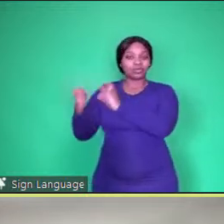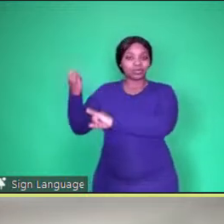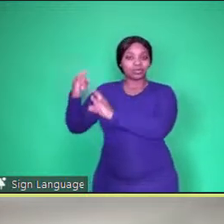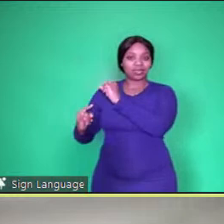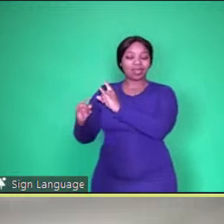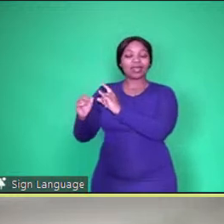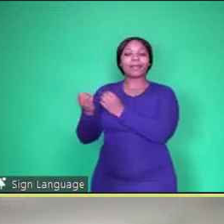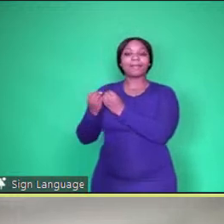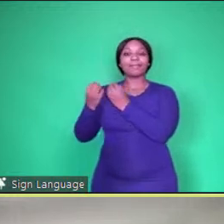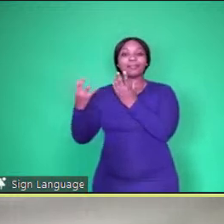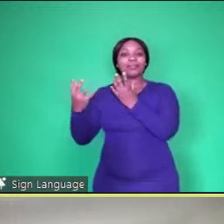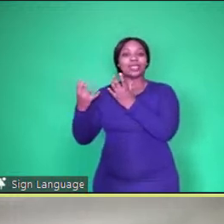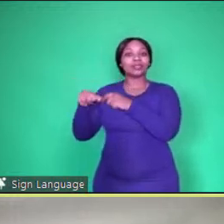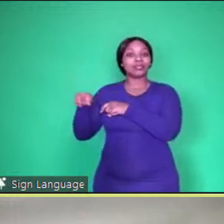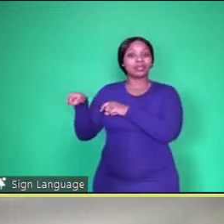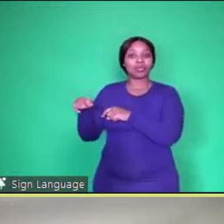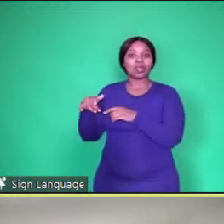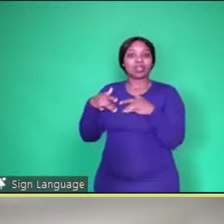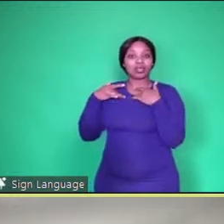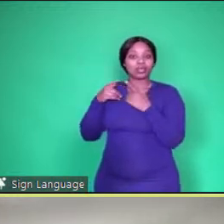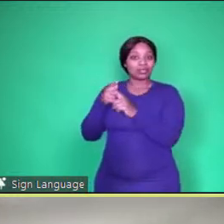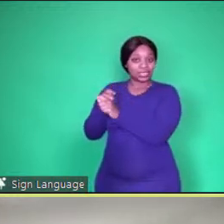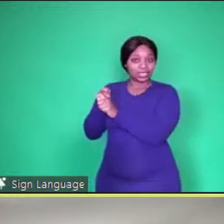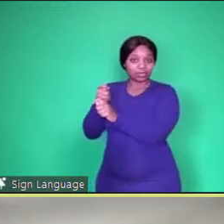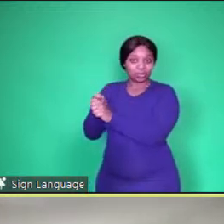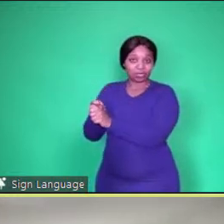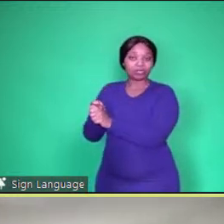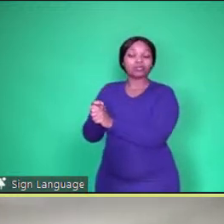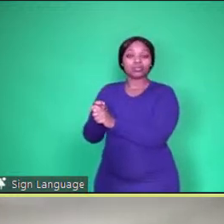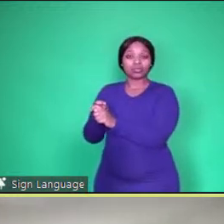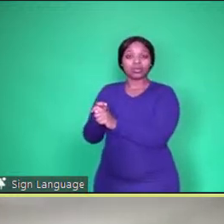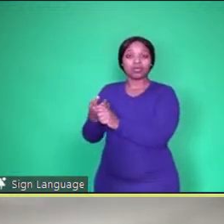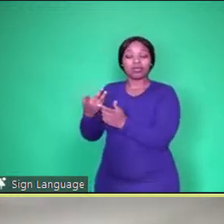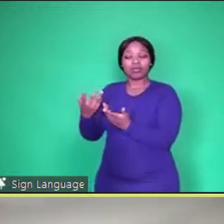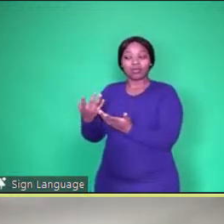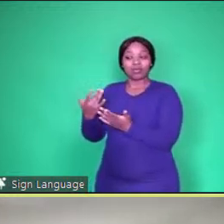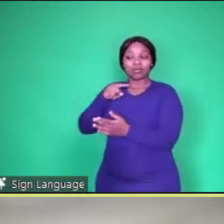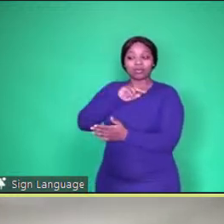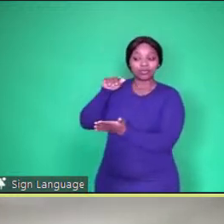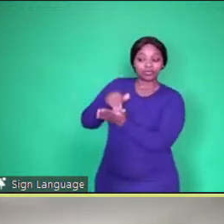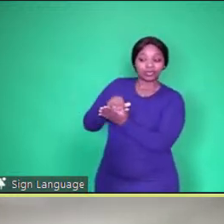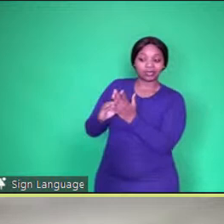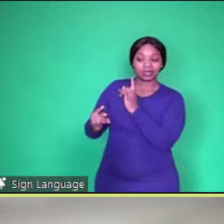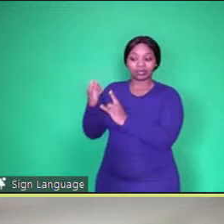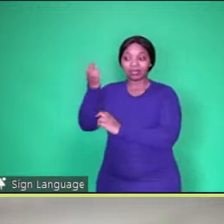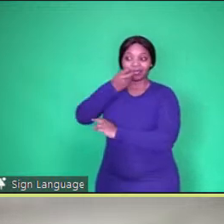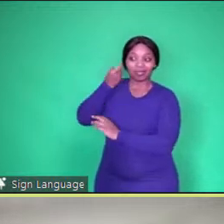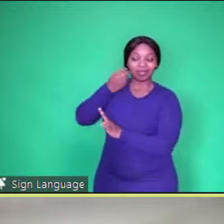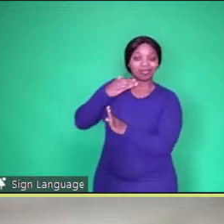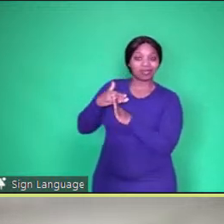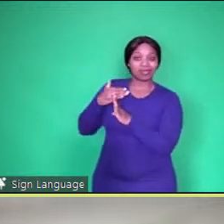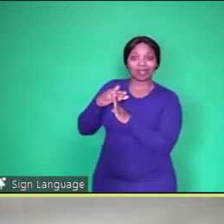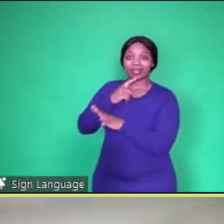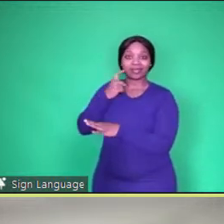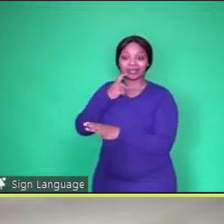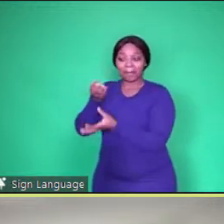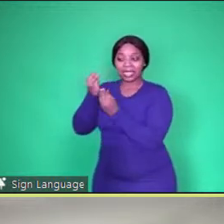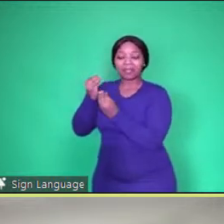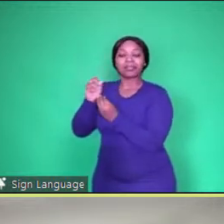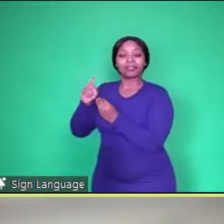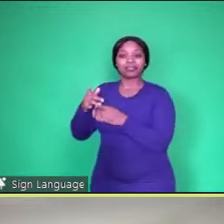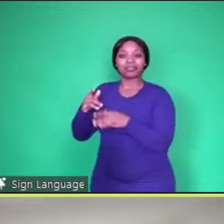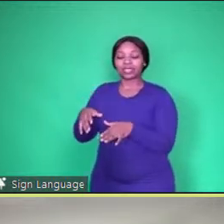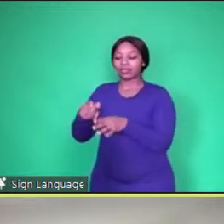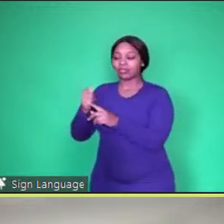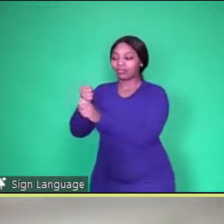do end up having to live in shacks. You can see that in terms of the urban cohort, it's normally around just